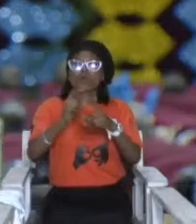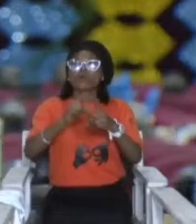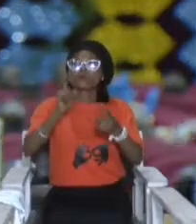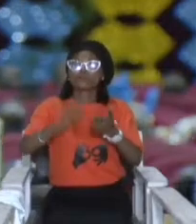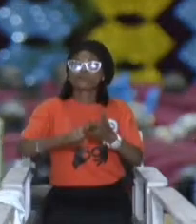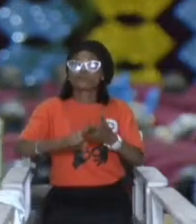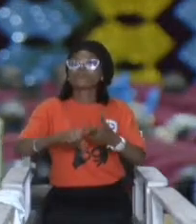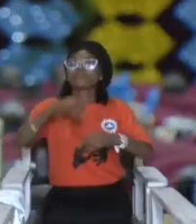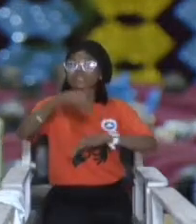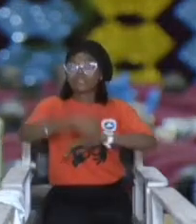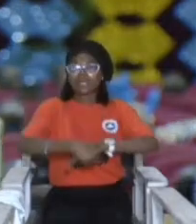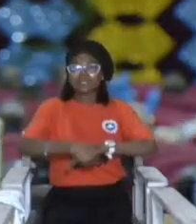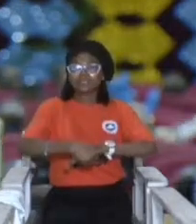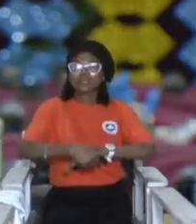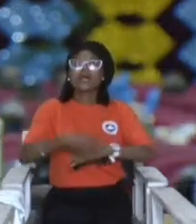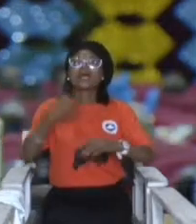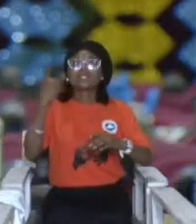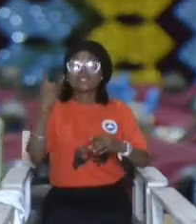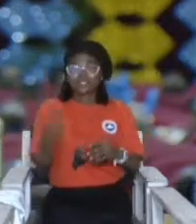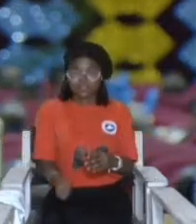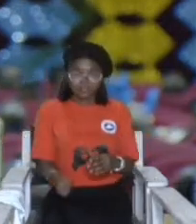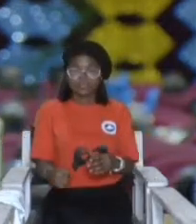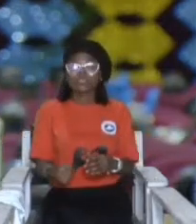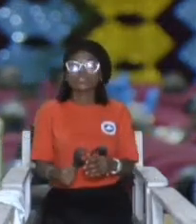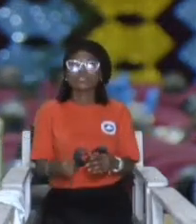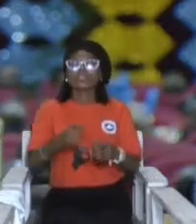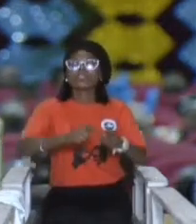on a topic that says the rod of fire.